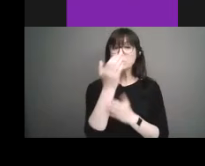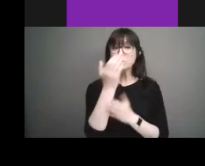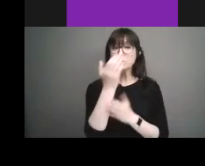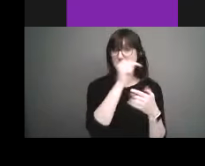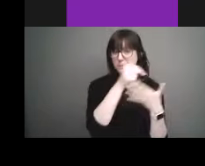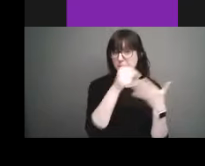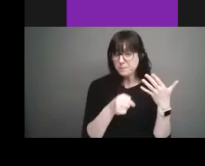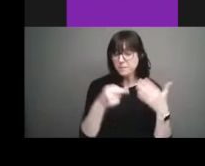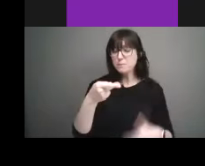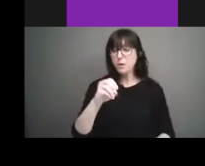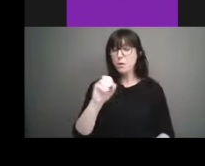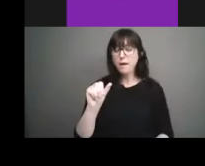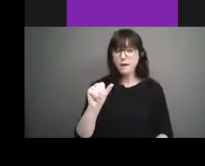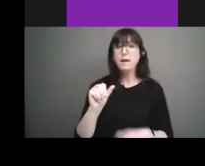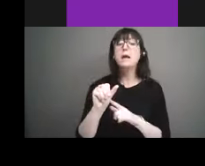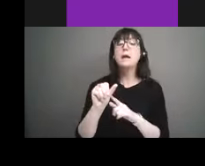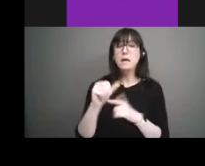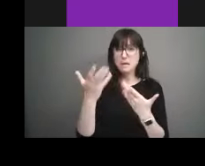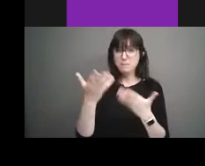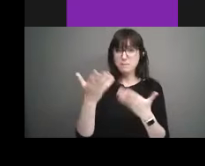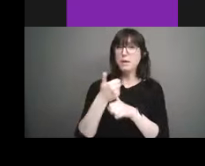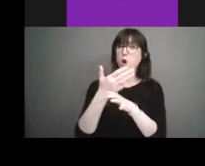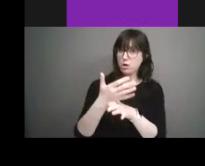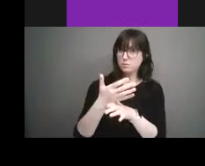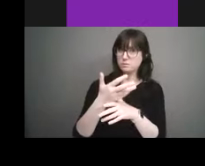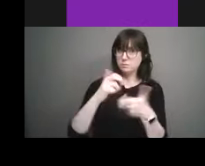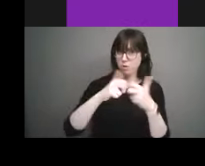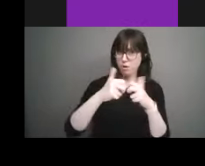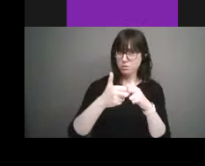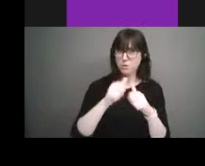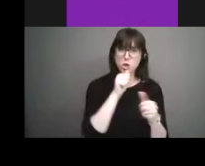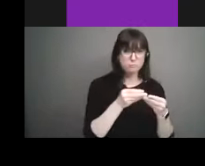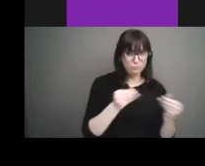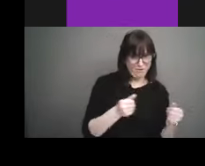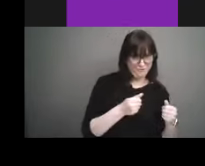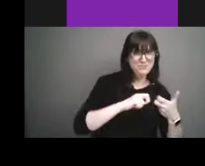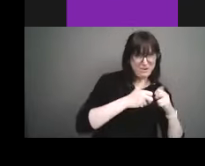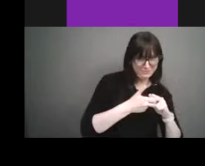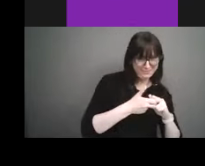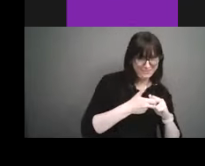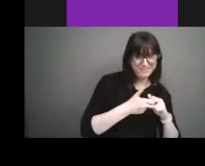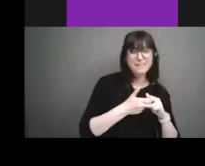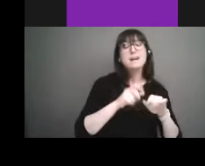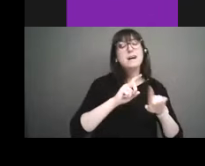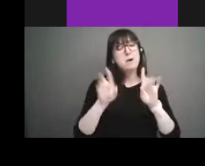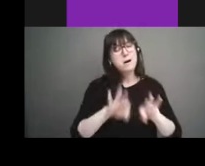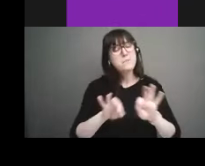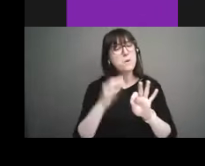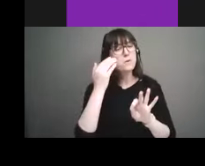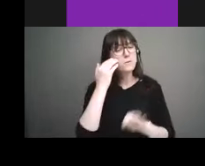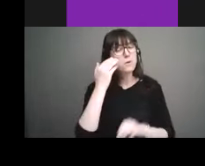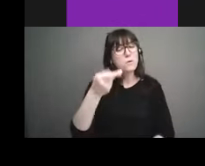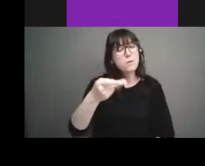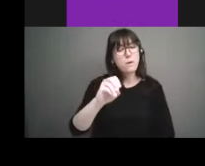of attorney, however, may cause rather than prevent conflict. It's important to know that a power of attorney is